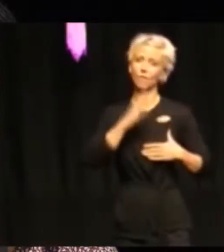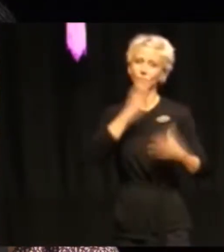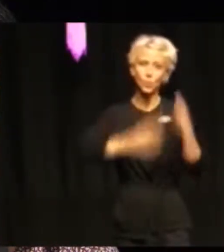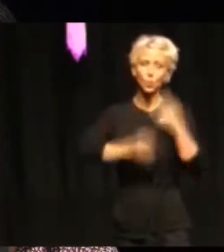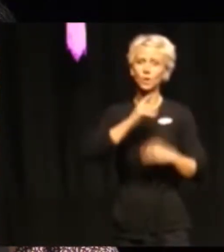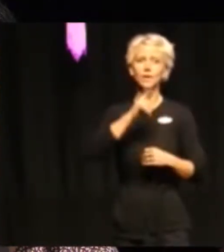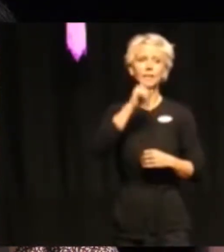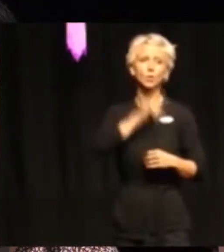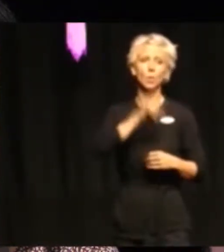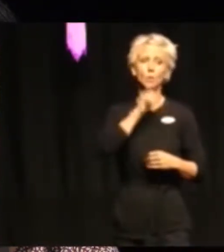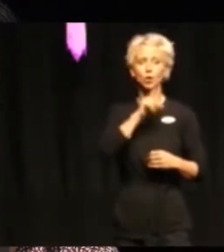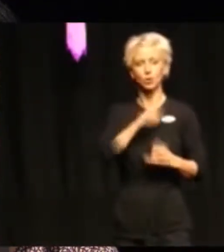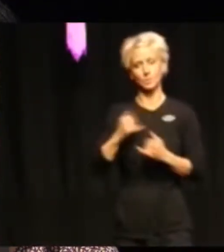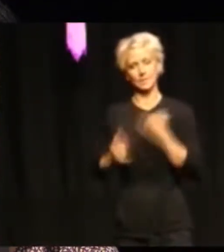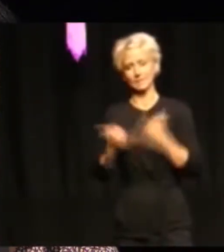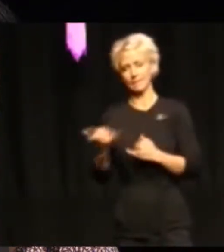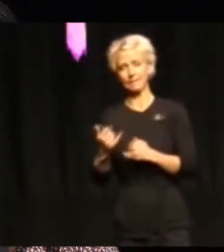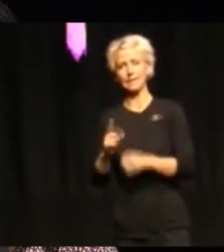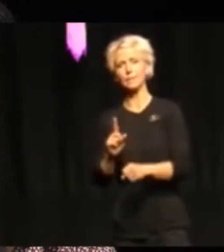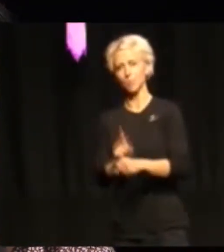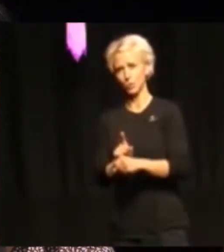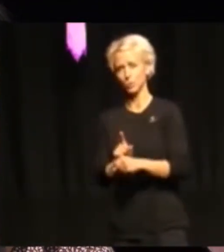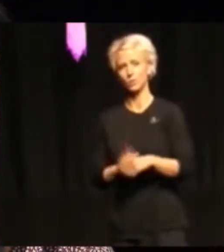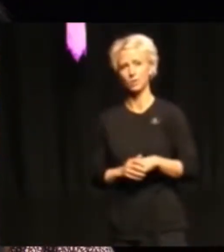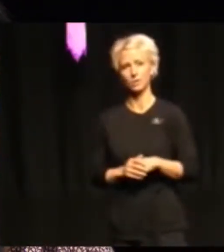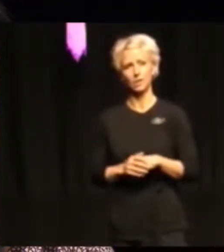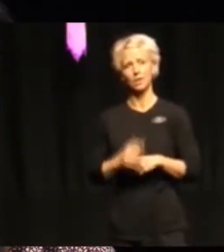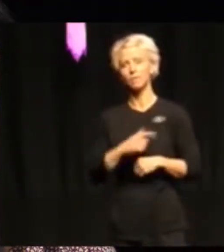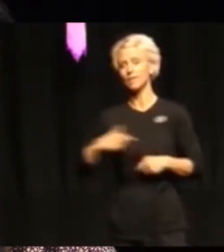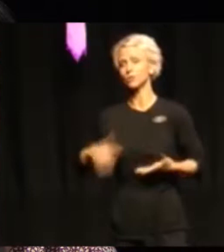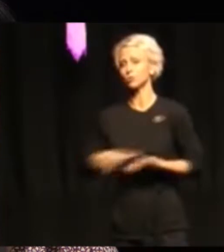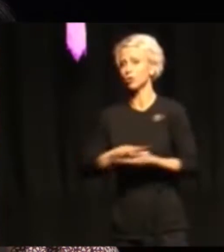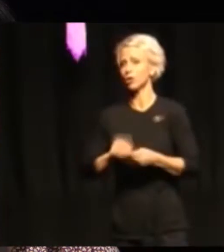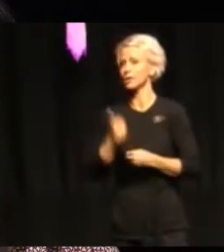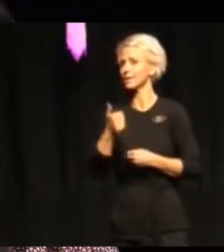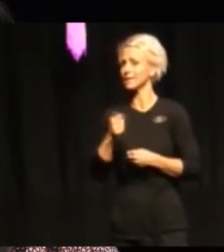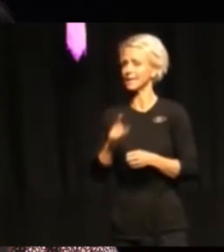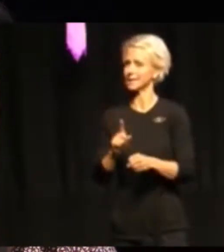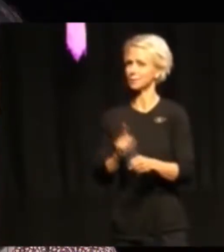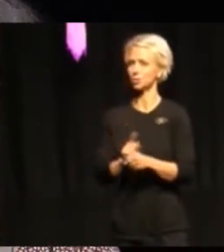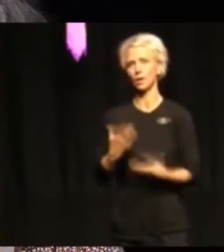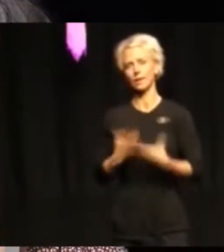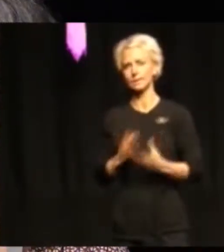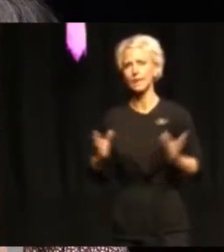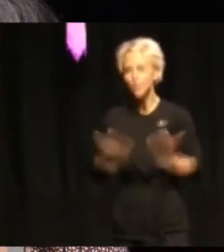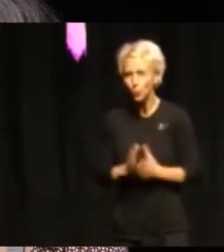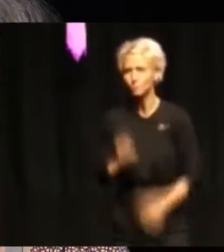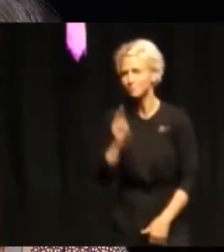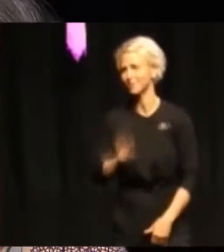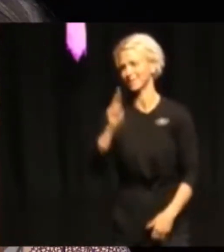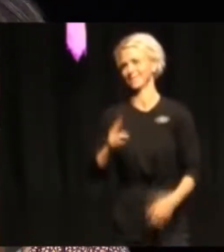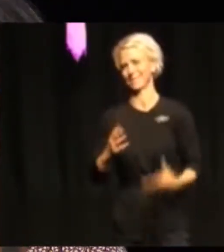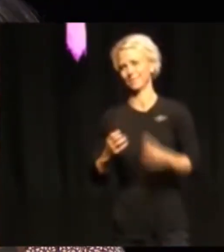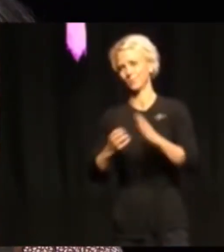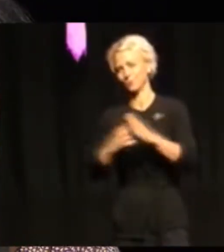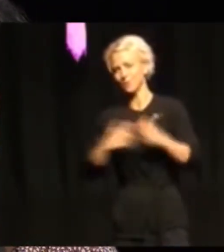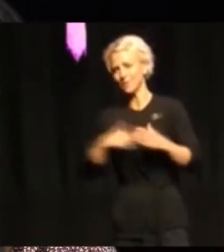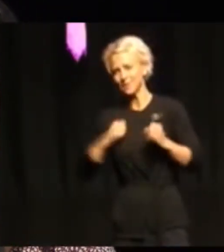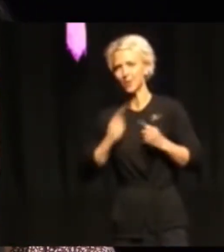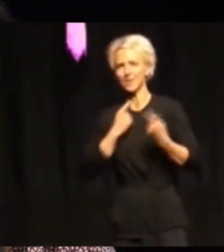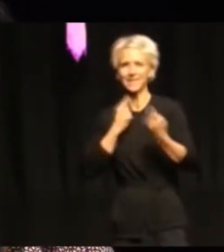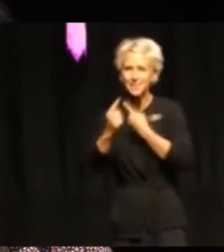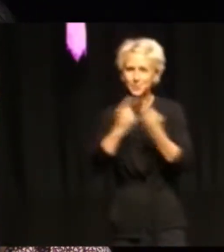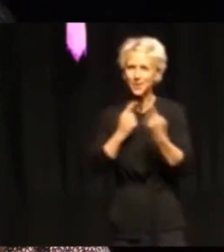that for the last 10 minutes of our 60 minutes together, which is quite short, in order to